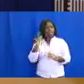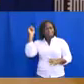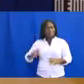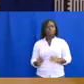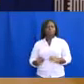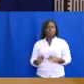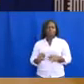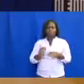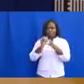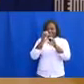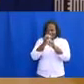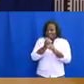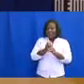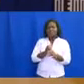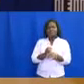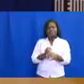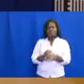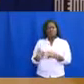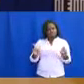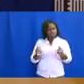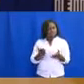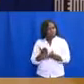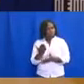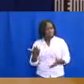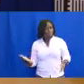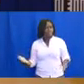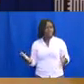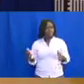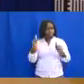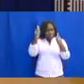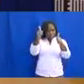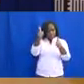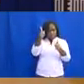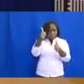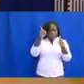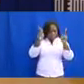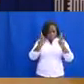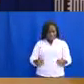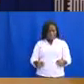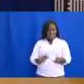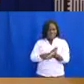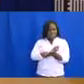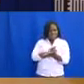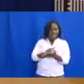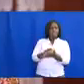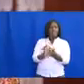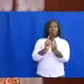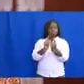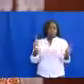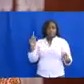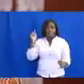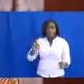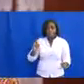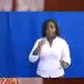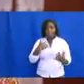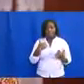disciplined in our adherence to the personal hygiene and social distancing measures we have become